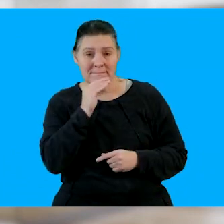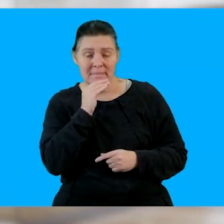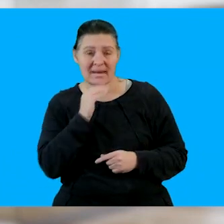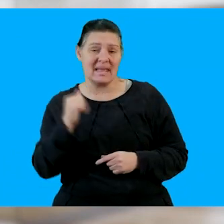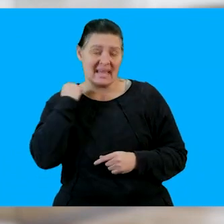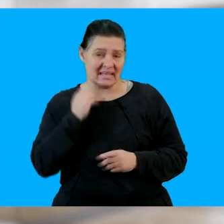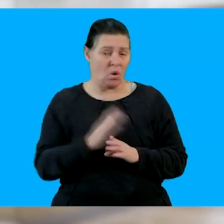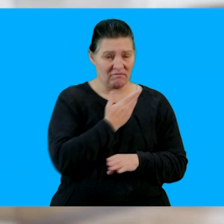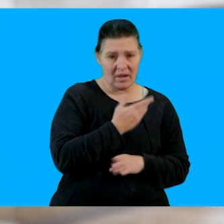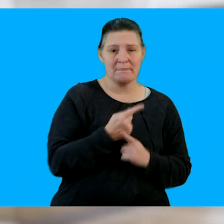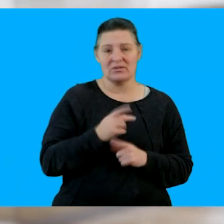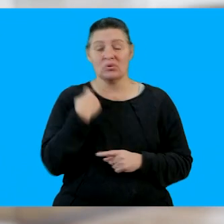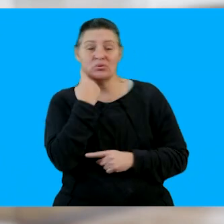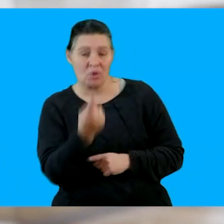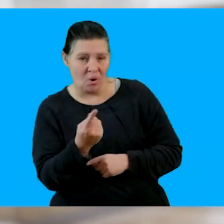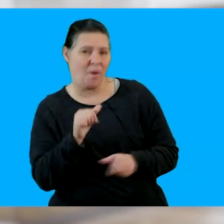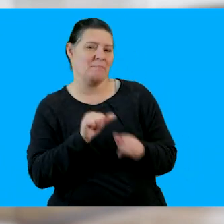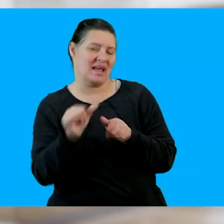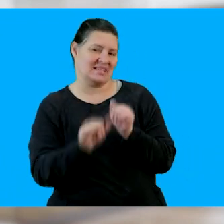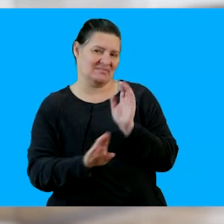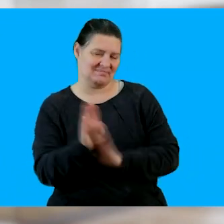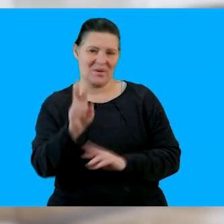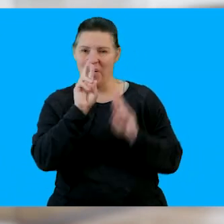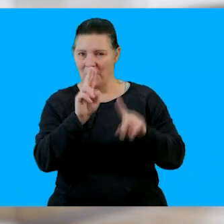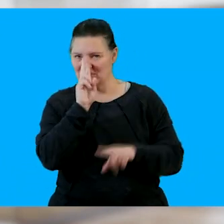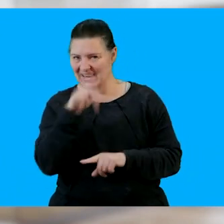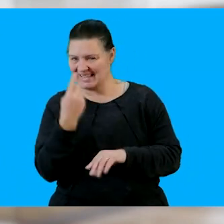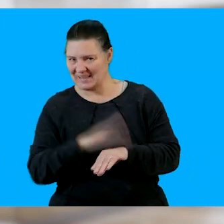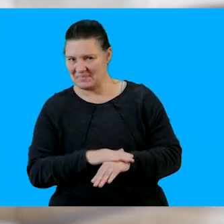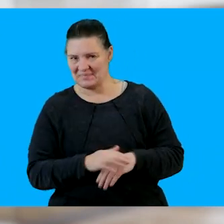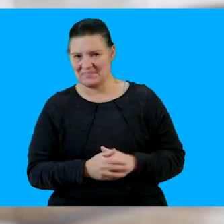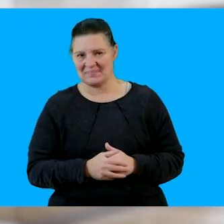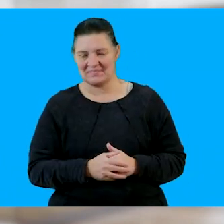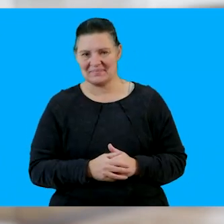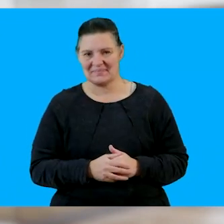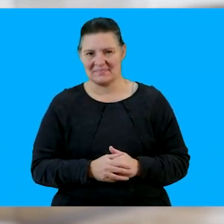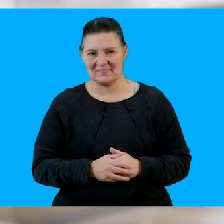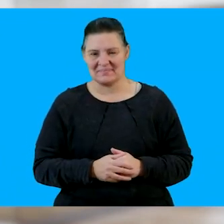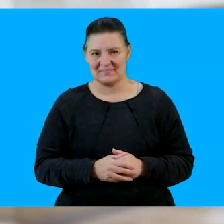nullify yesterday, but it does make tomorrow better. Hope to see you next time.